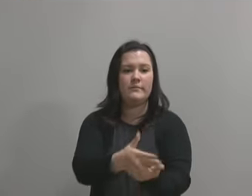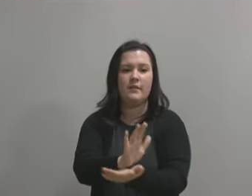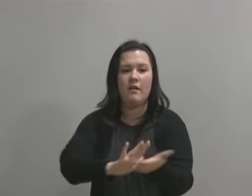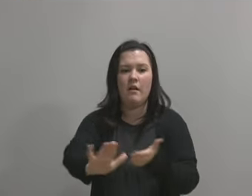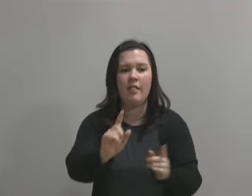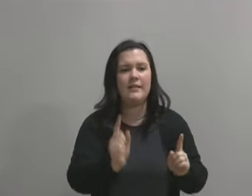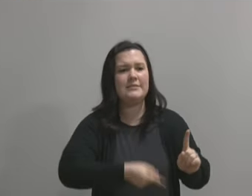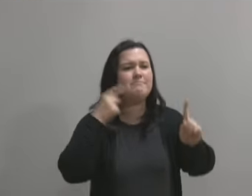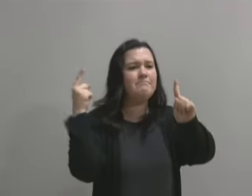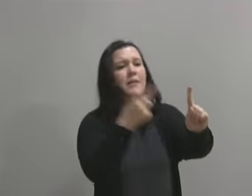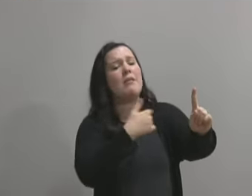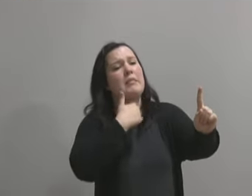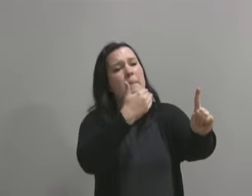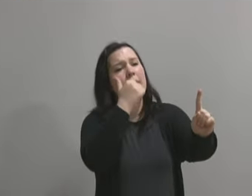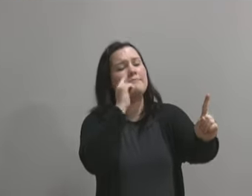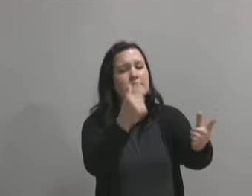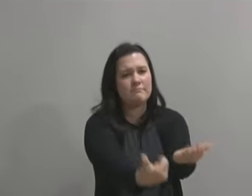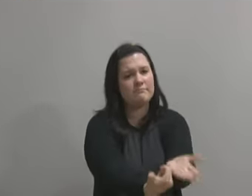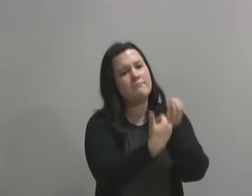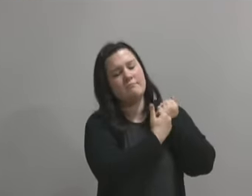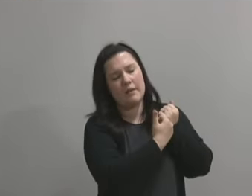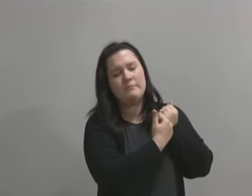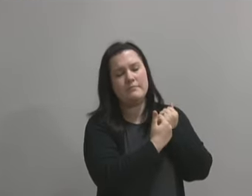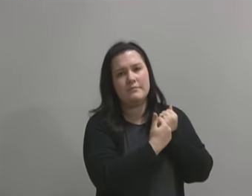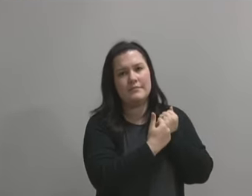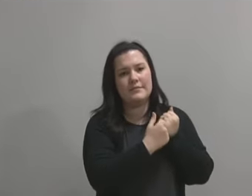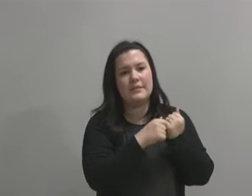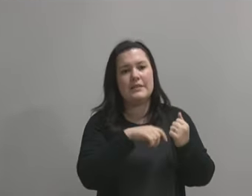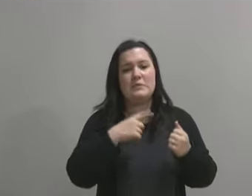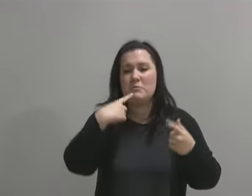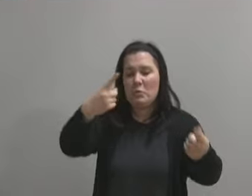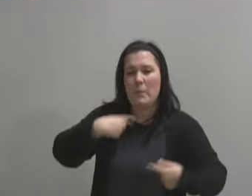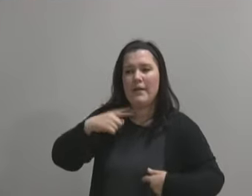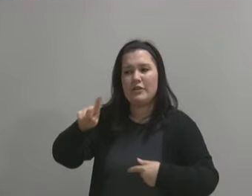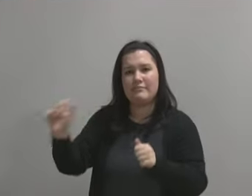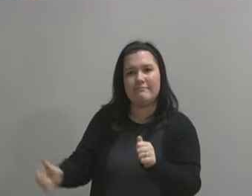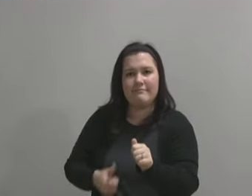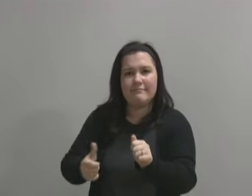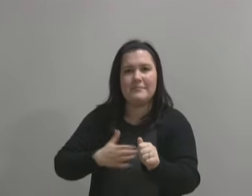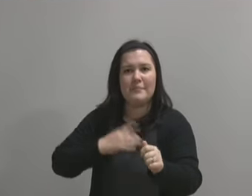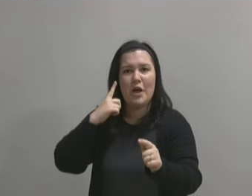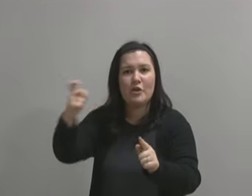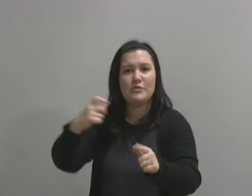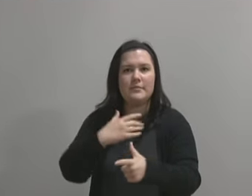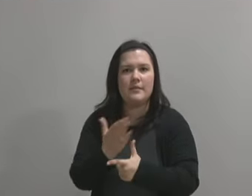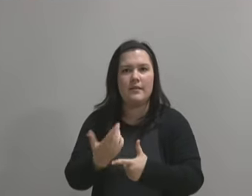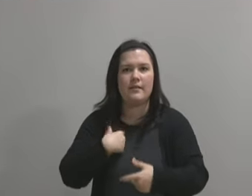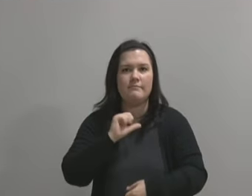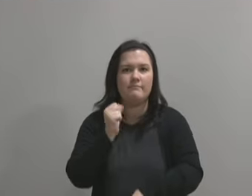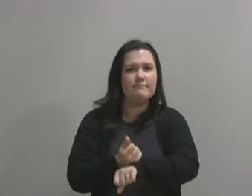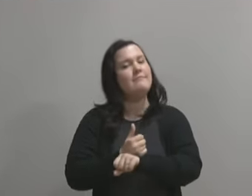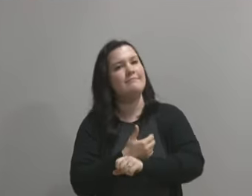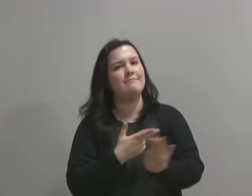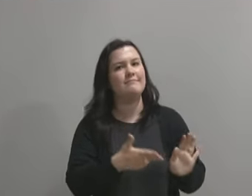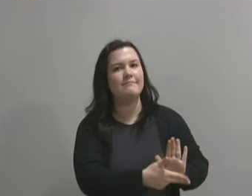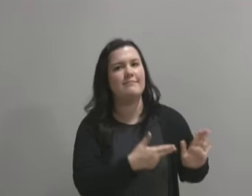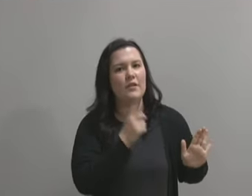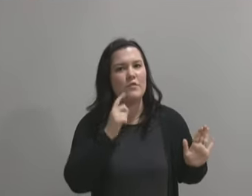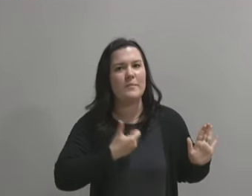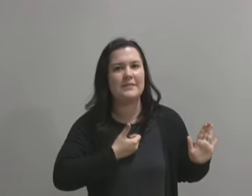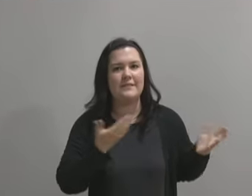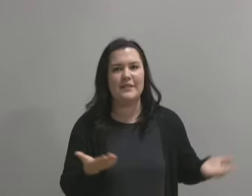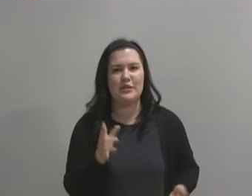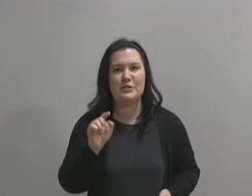when the going got tough. He always told me that I should chase my dreams, and it's because of him that I created a legacy for myself at UT Dallas. In